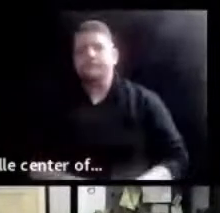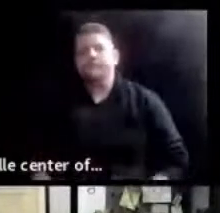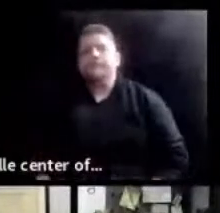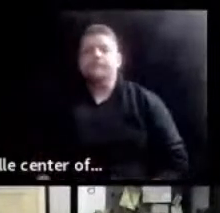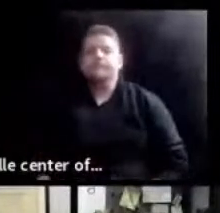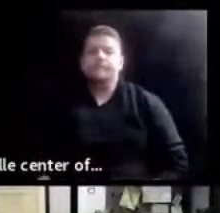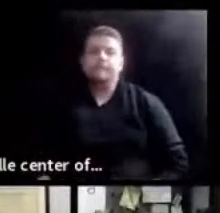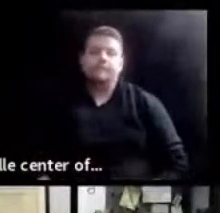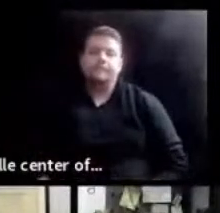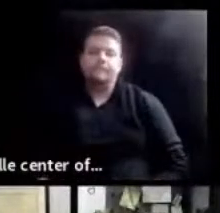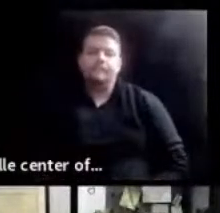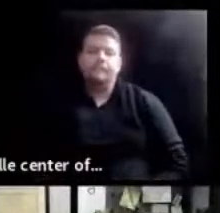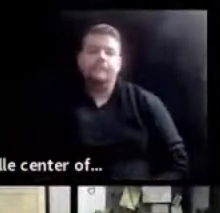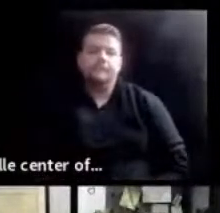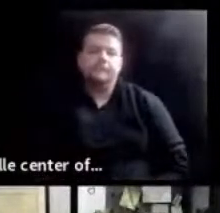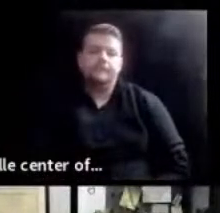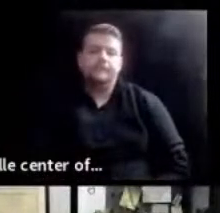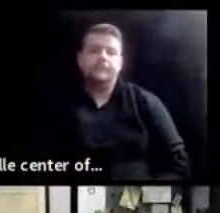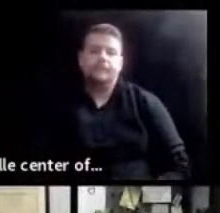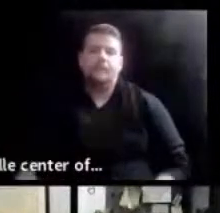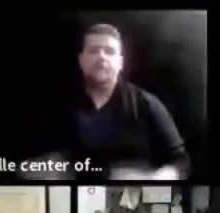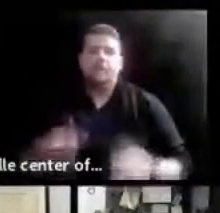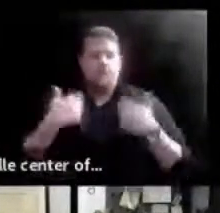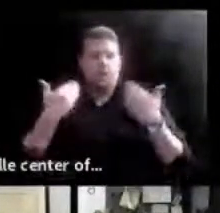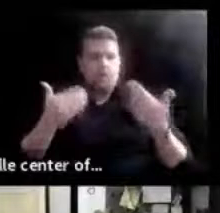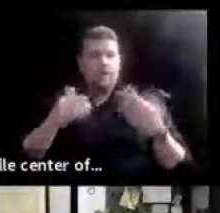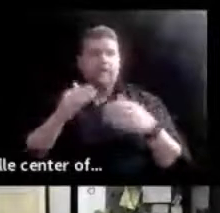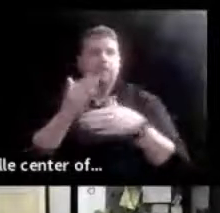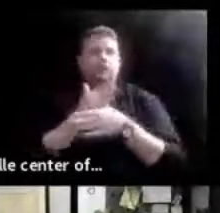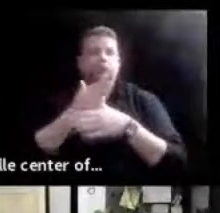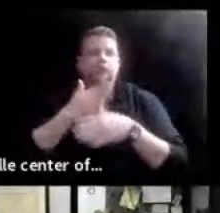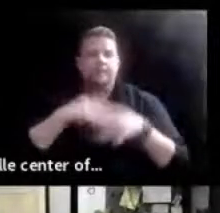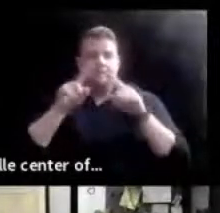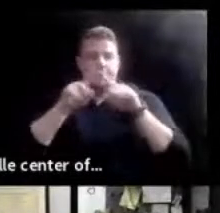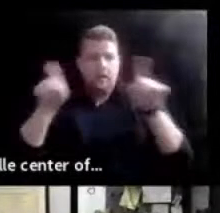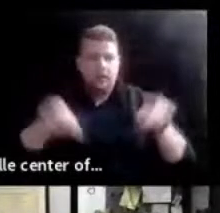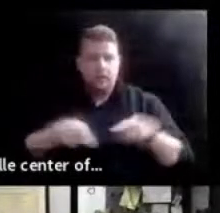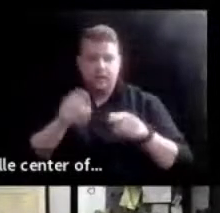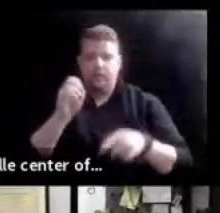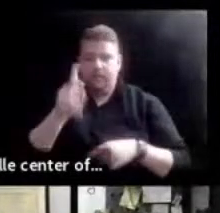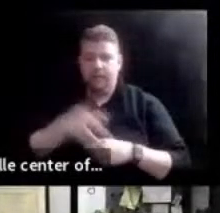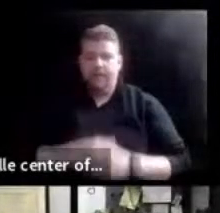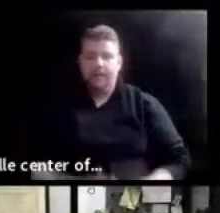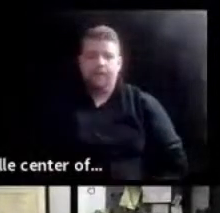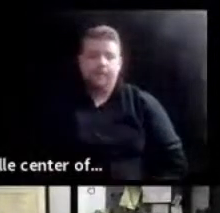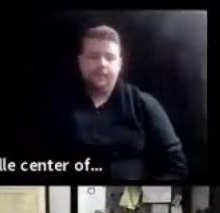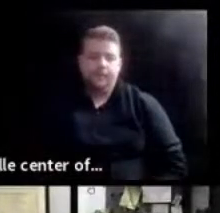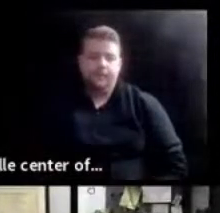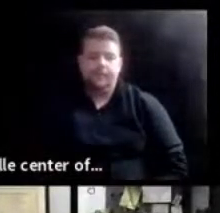Hi, and I will go ahead and share my screen if that's okay.